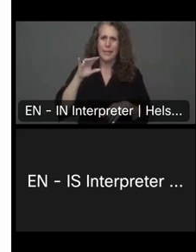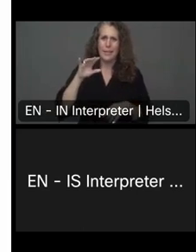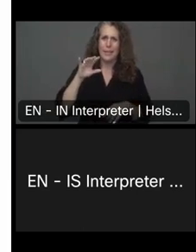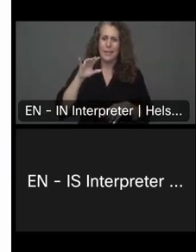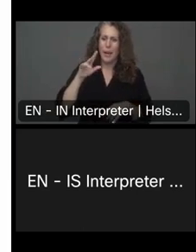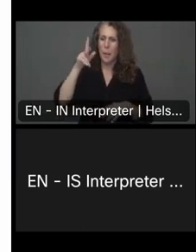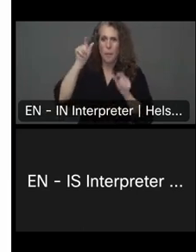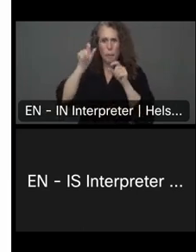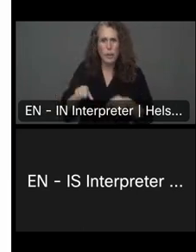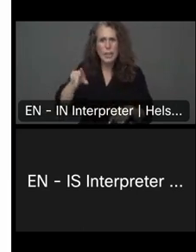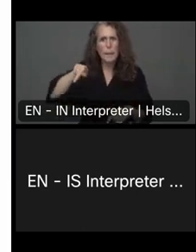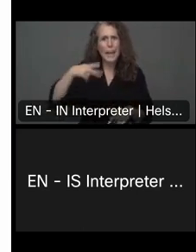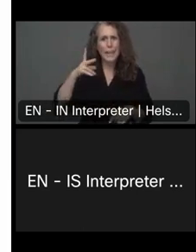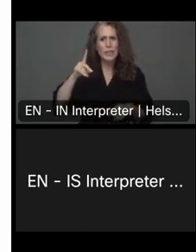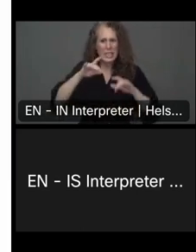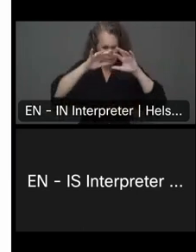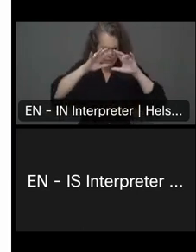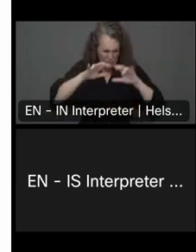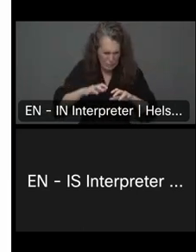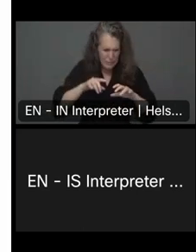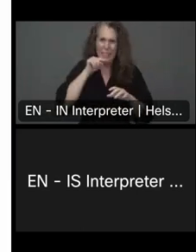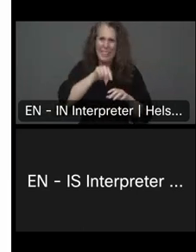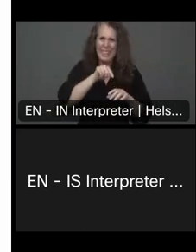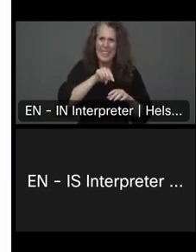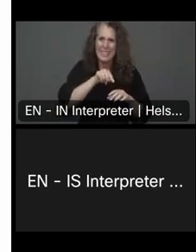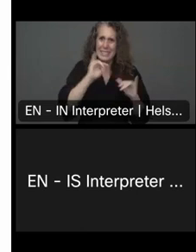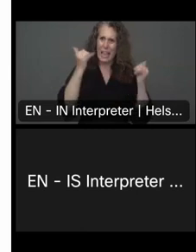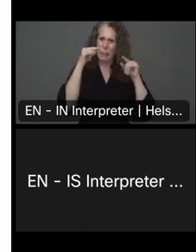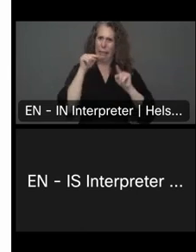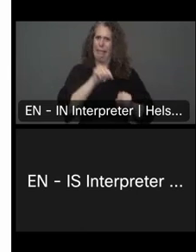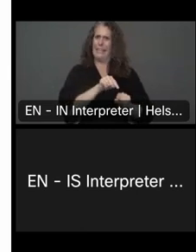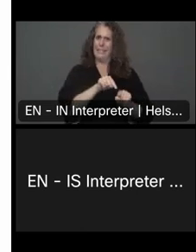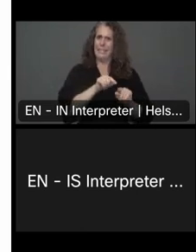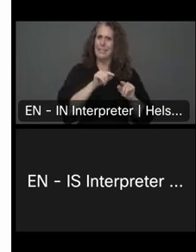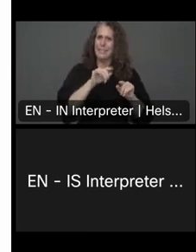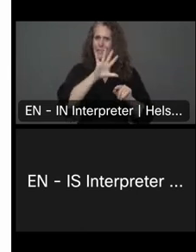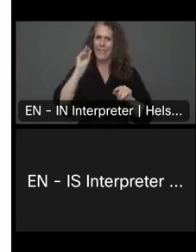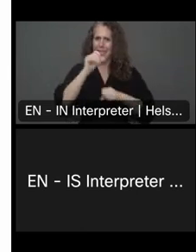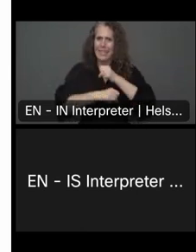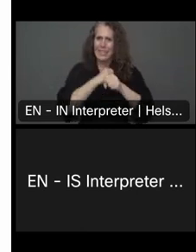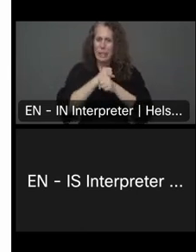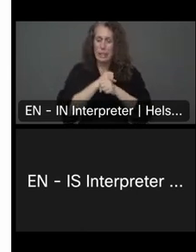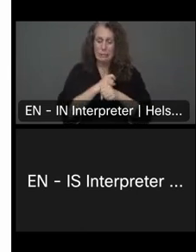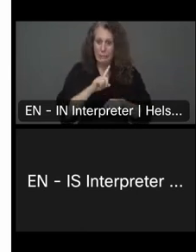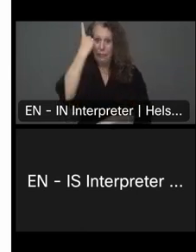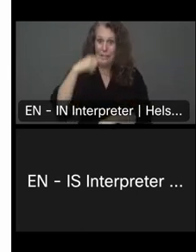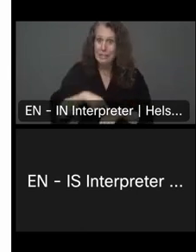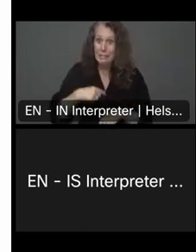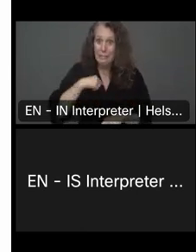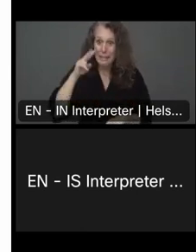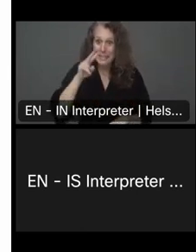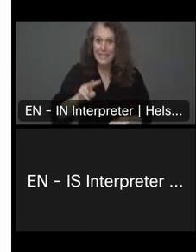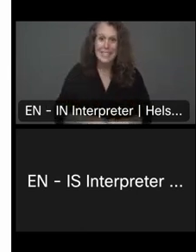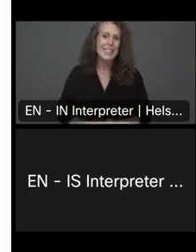thesis. But I may add here that